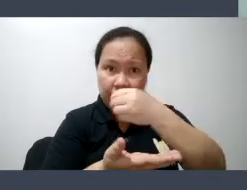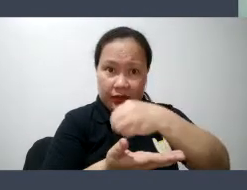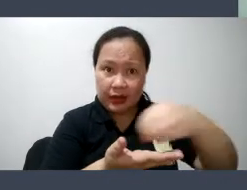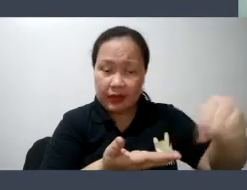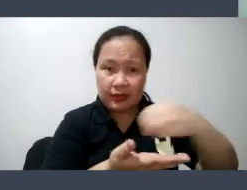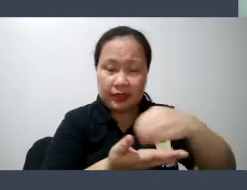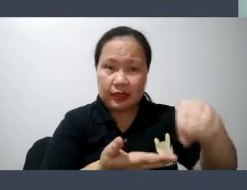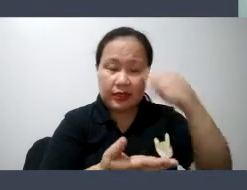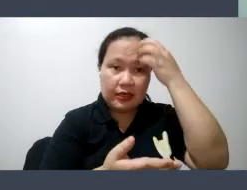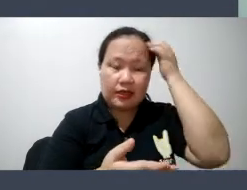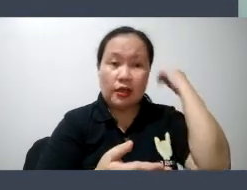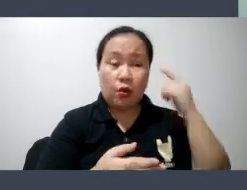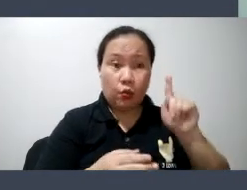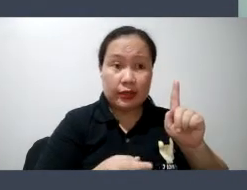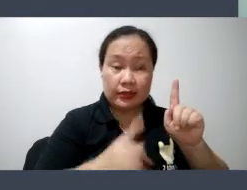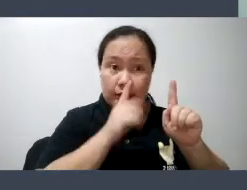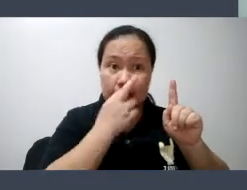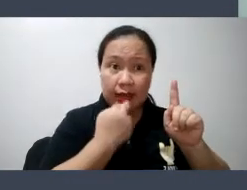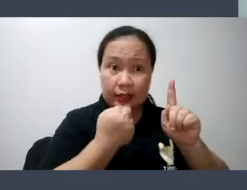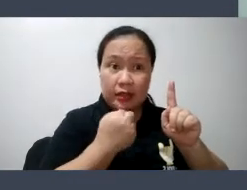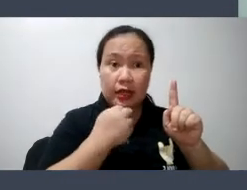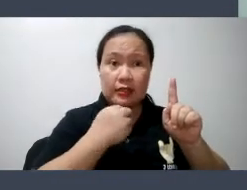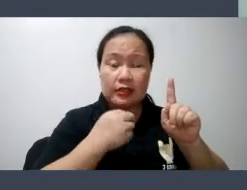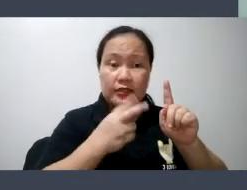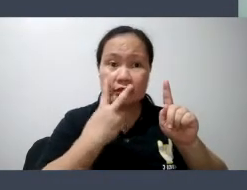black. Here,